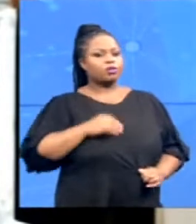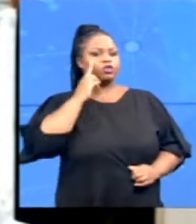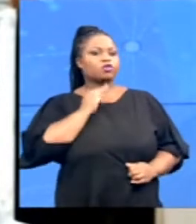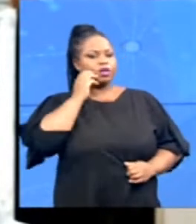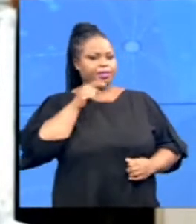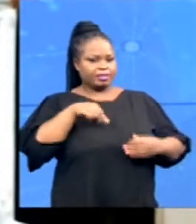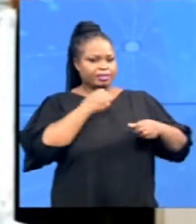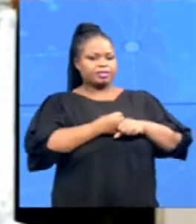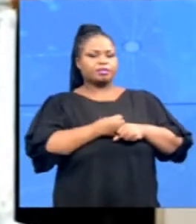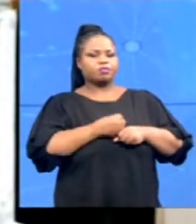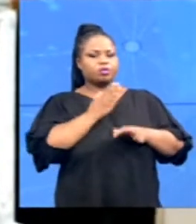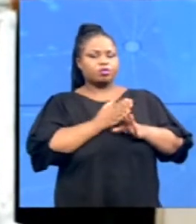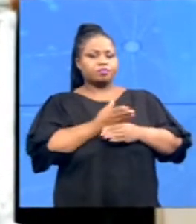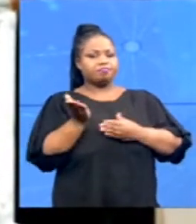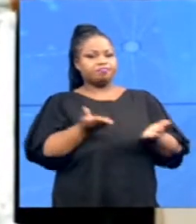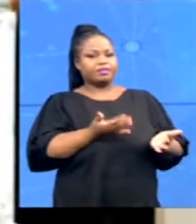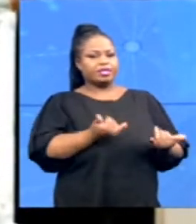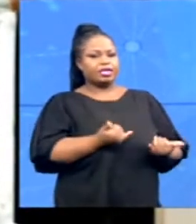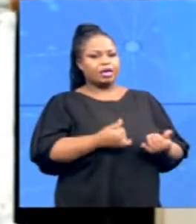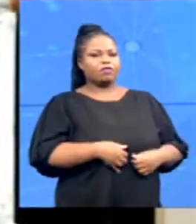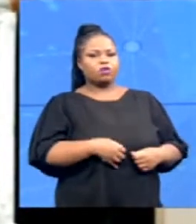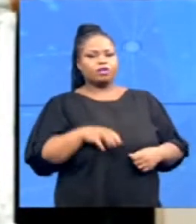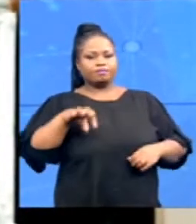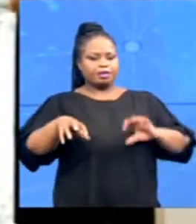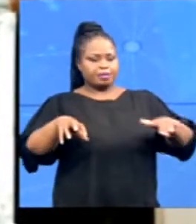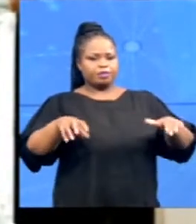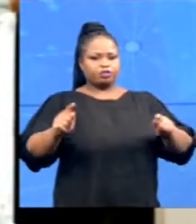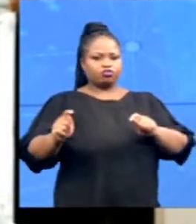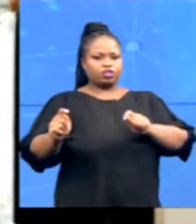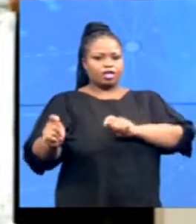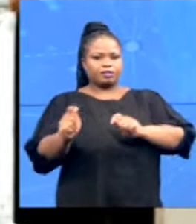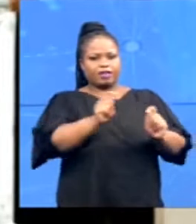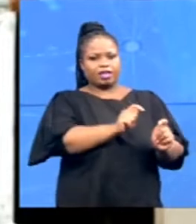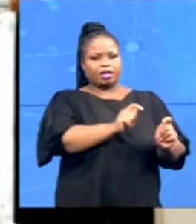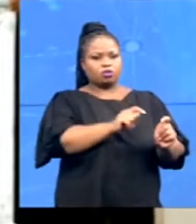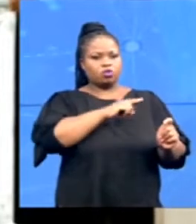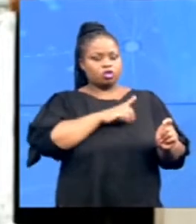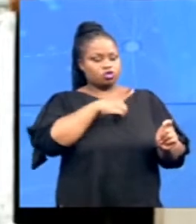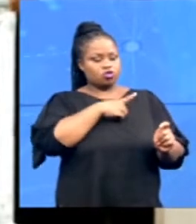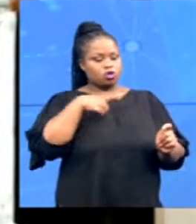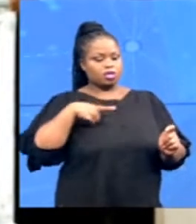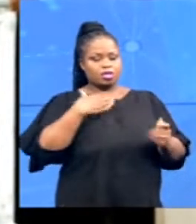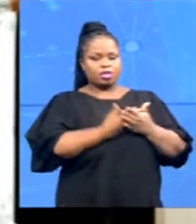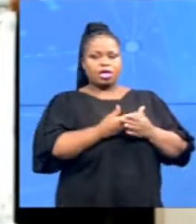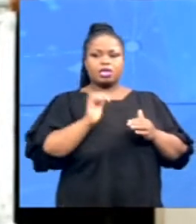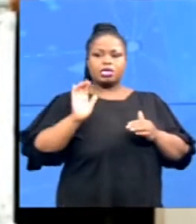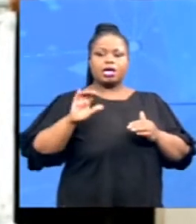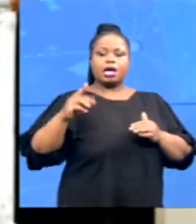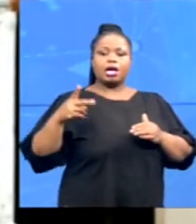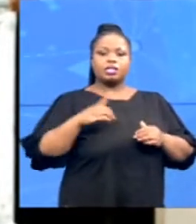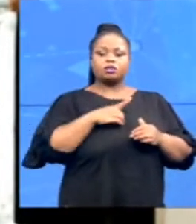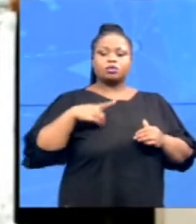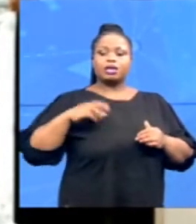the inter-facility transfer. So doctor will be able to request a transfer from another doctor at another hospital in another ward or